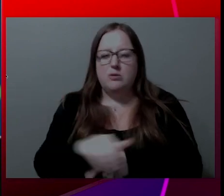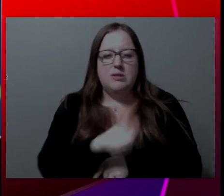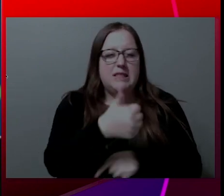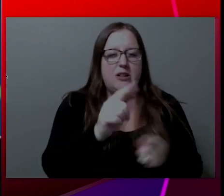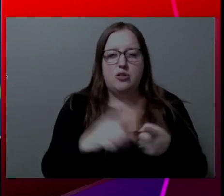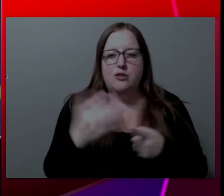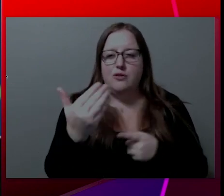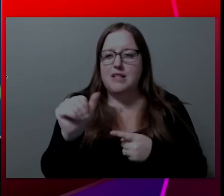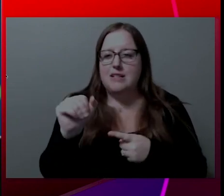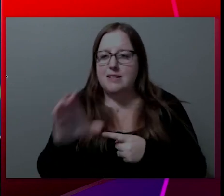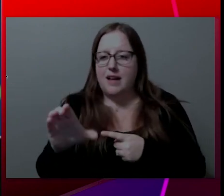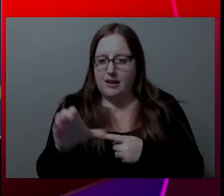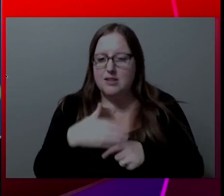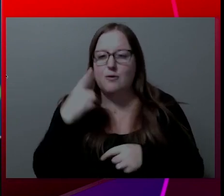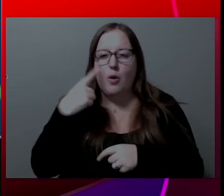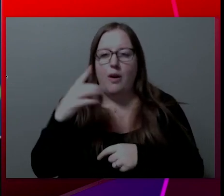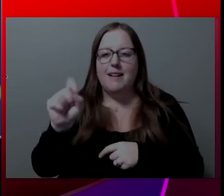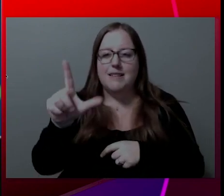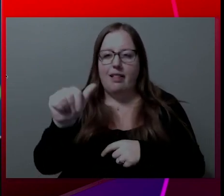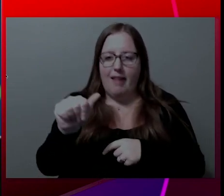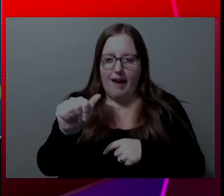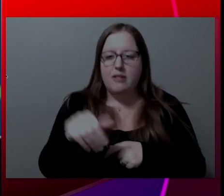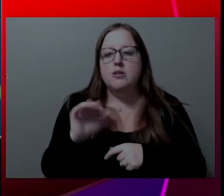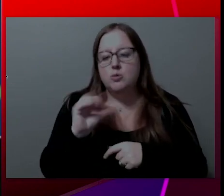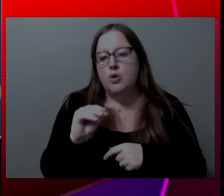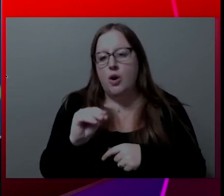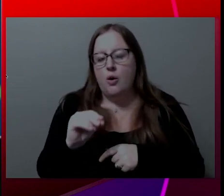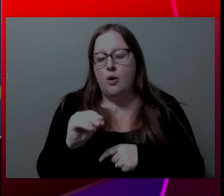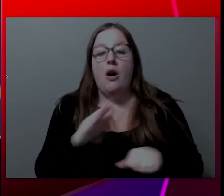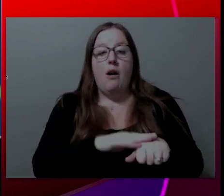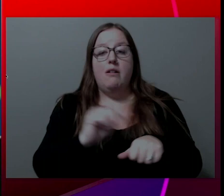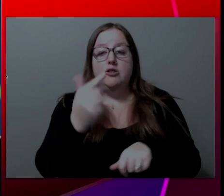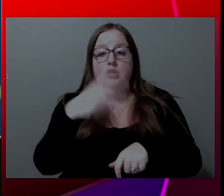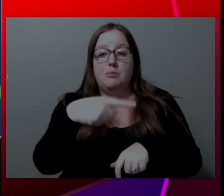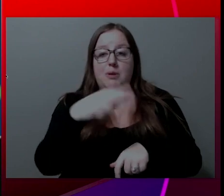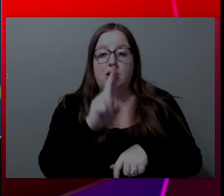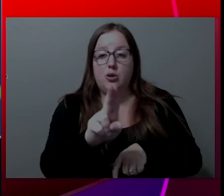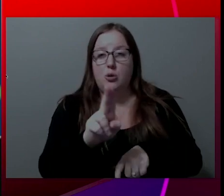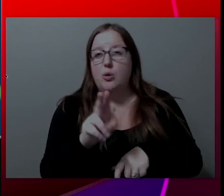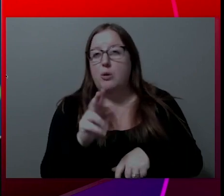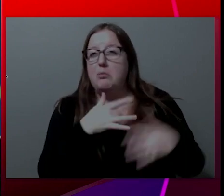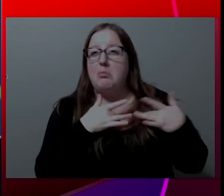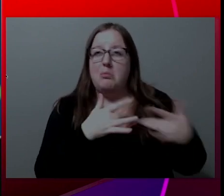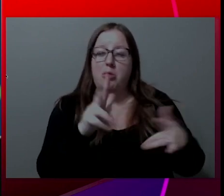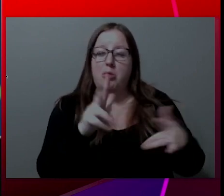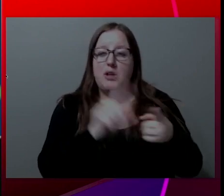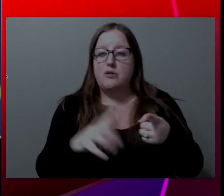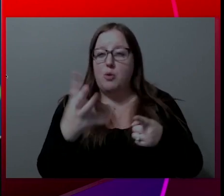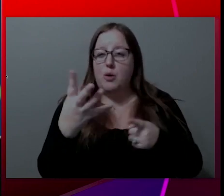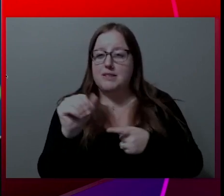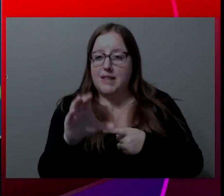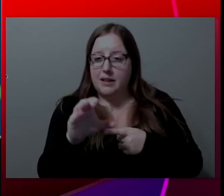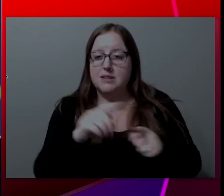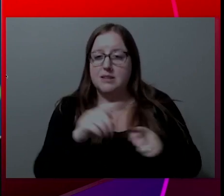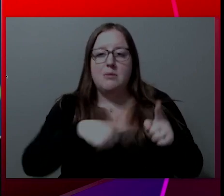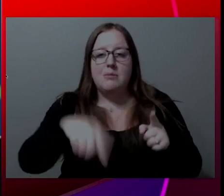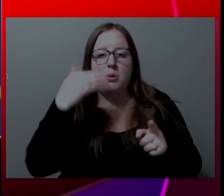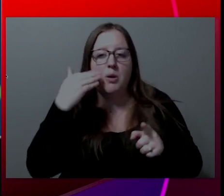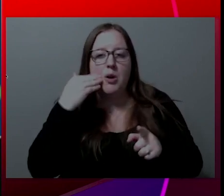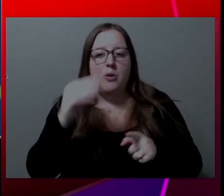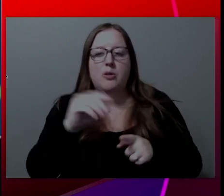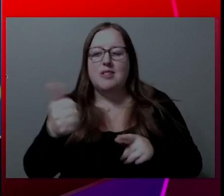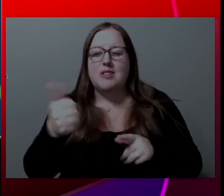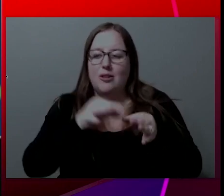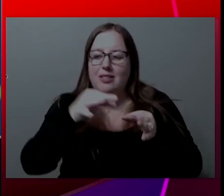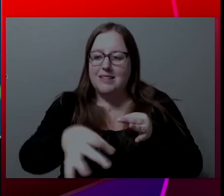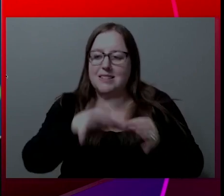seconds. Nice. On GPU it takes about 3 to 4 seconds, but we know there's other latencies involved. Of